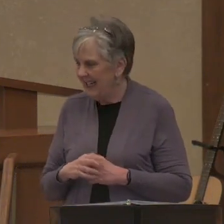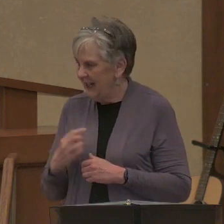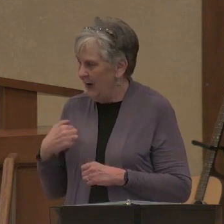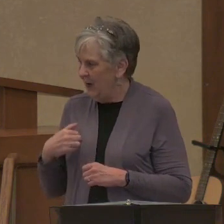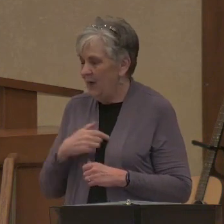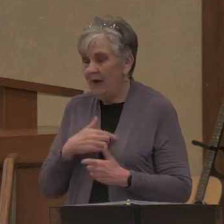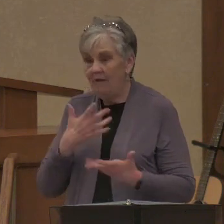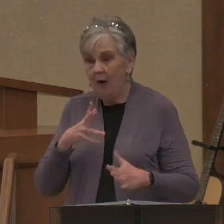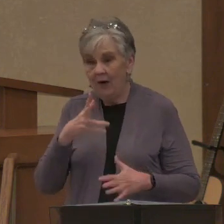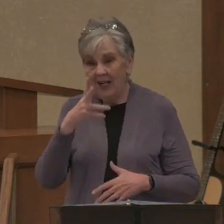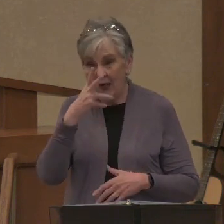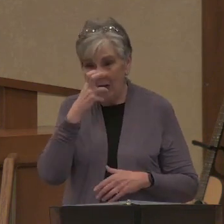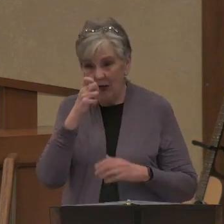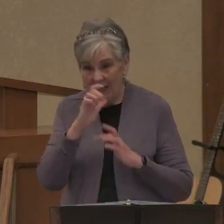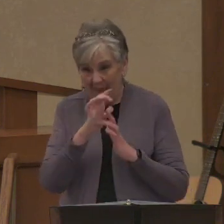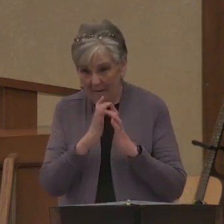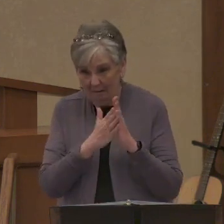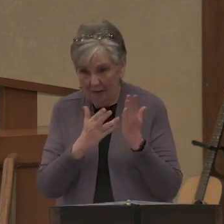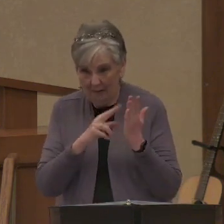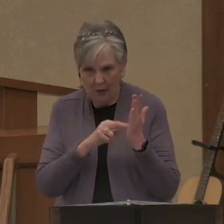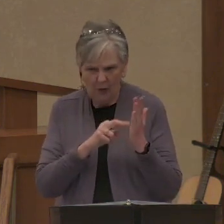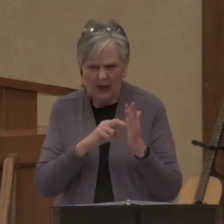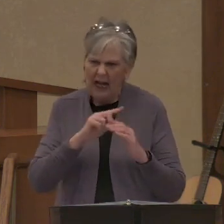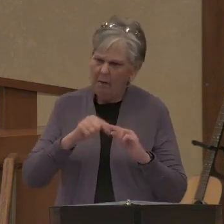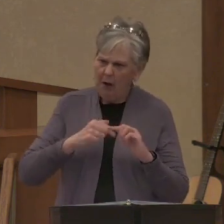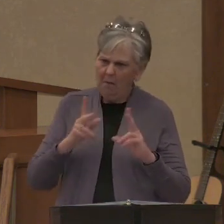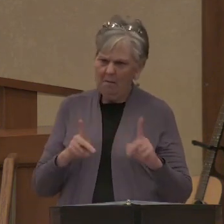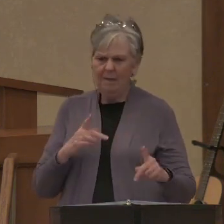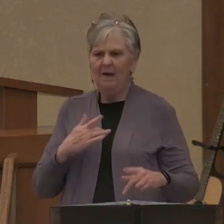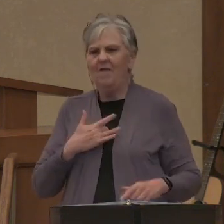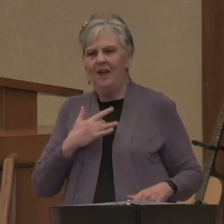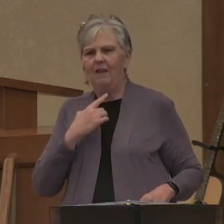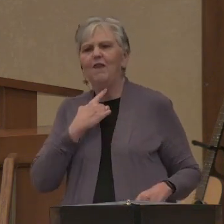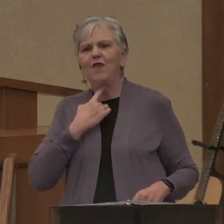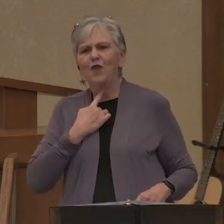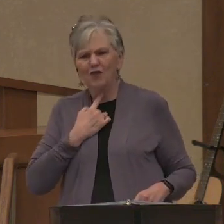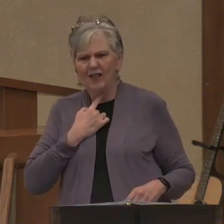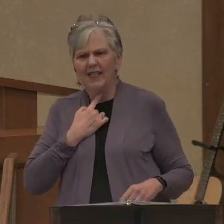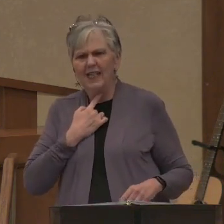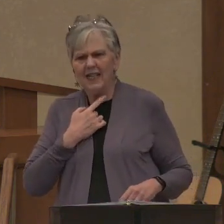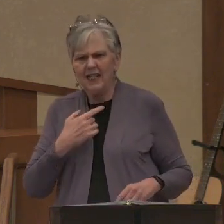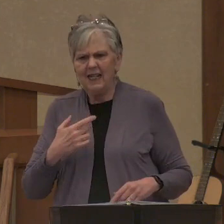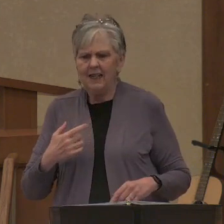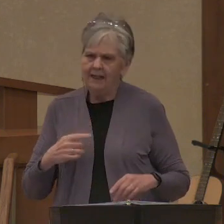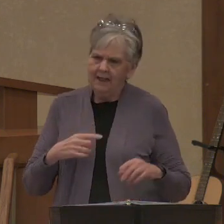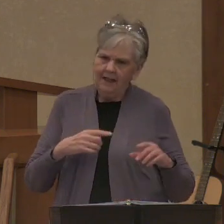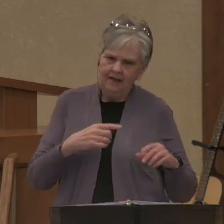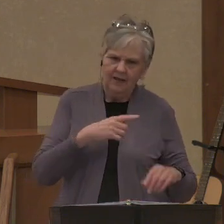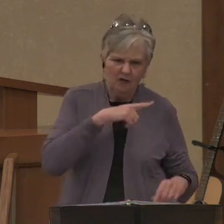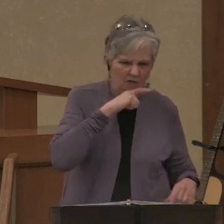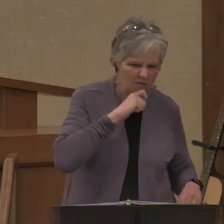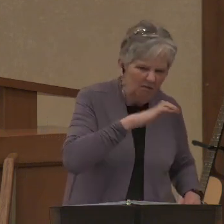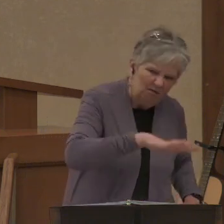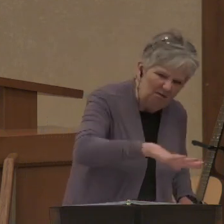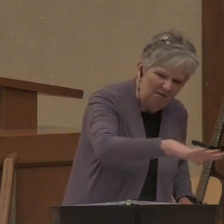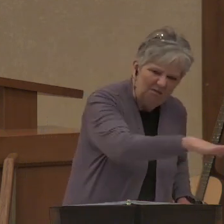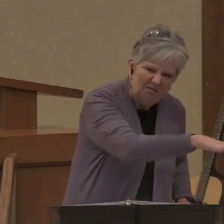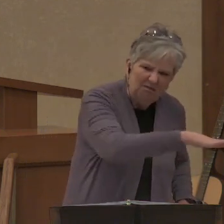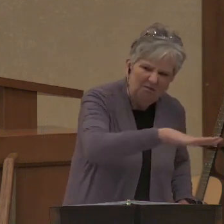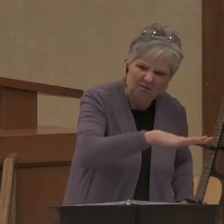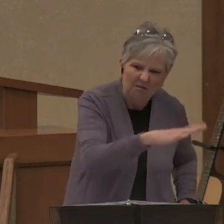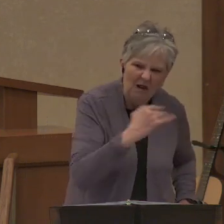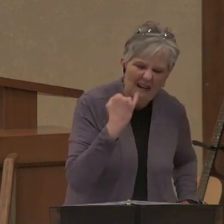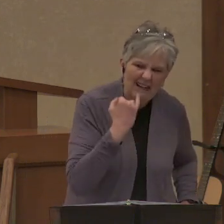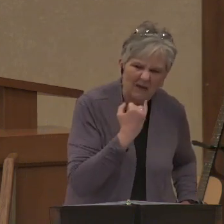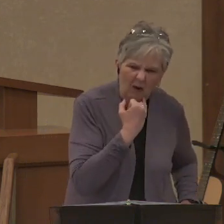heard in the Bible readings about some people who were thirsty. Those were people that were out in the wilderness with Moses, and they were wondering, are